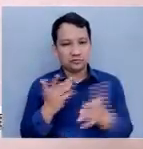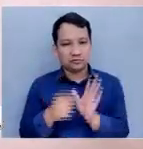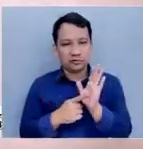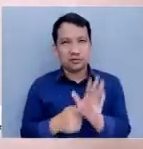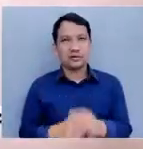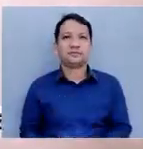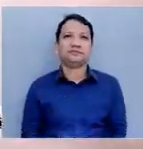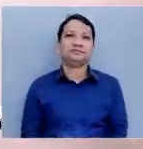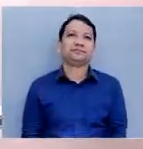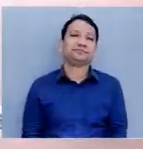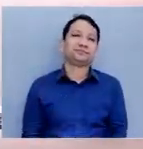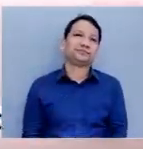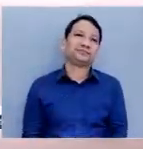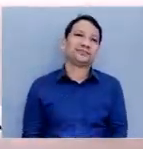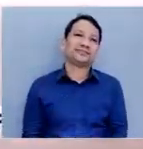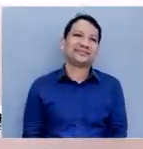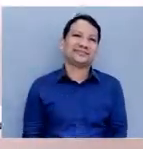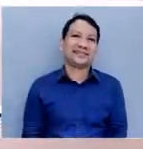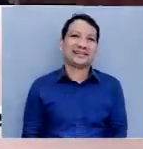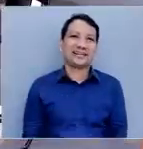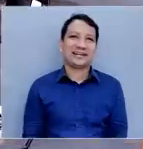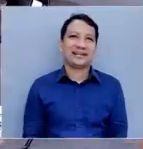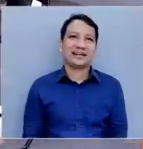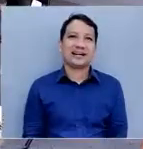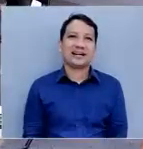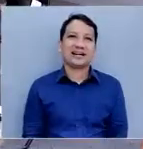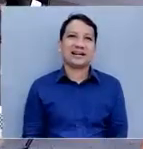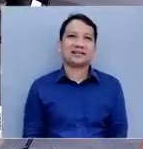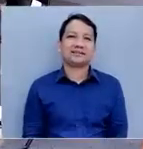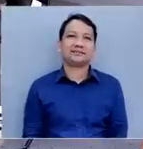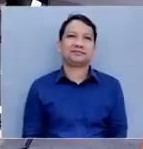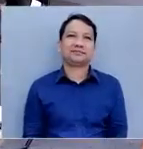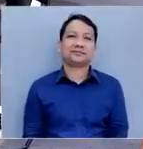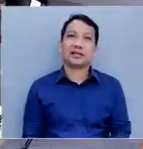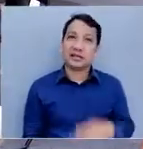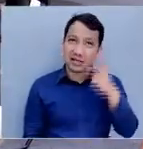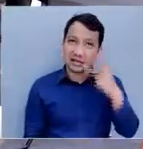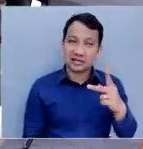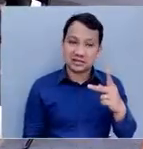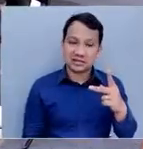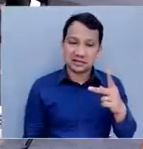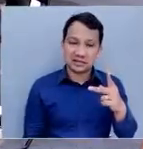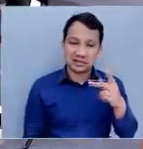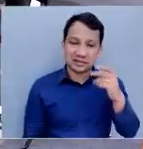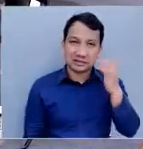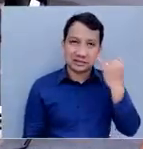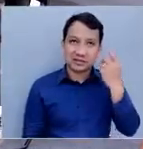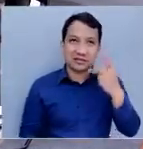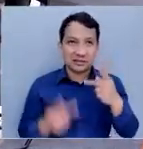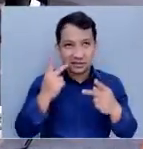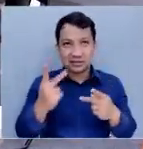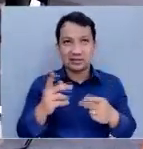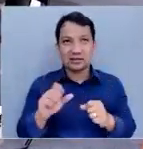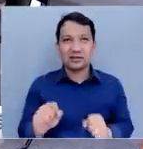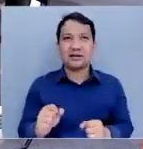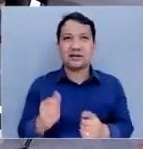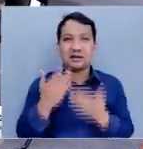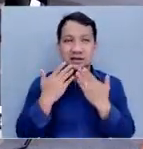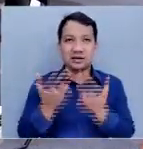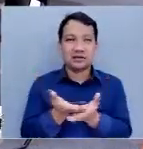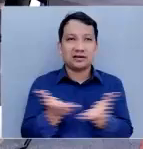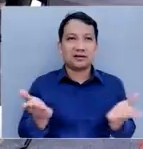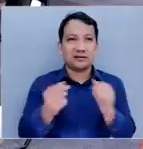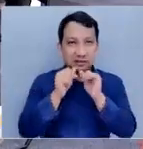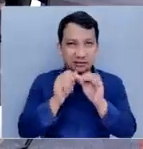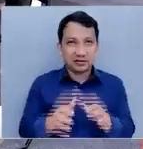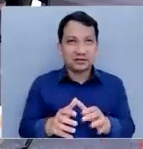right, all right. Sure there. So, when it's JR and Kyla together, it's sure magic. Perfect. Maraming salamat. Thank you for the blessing